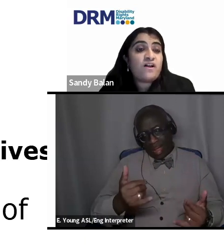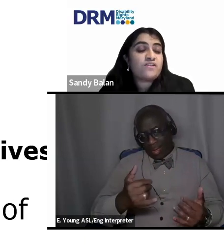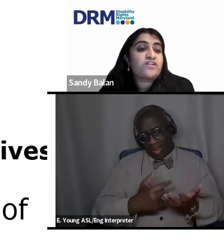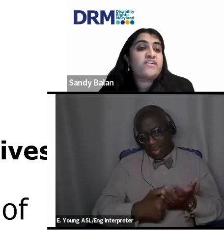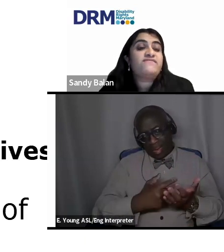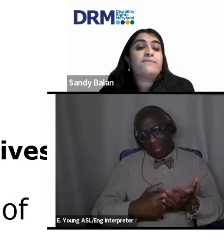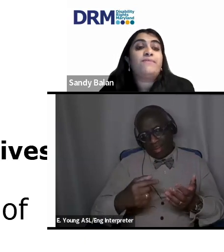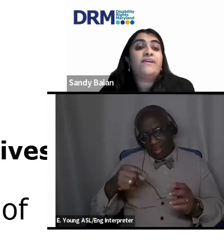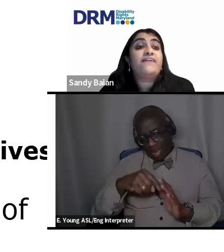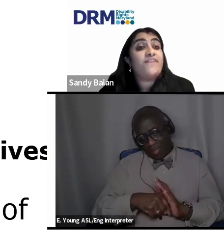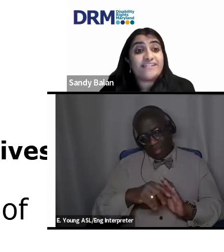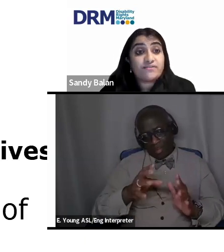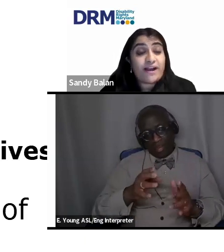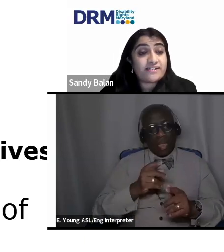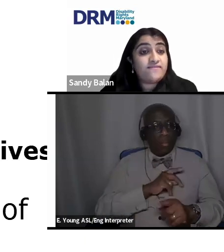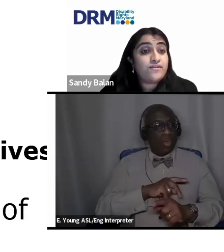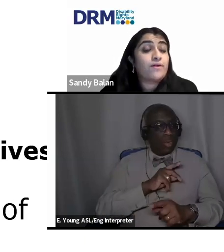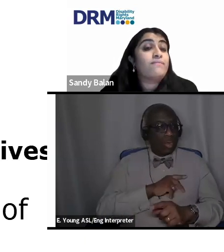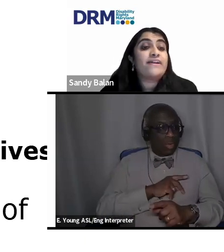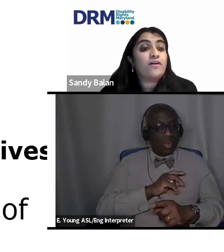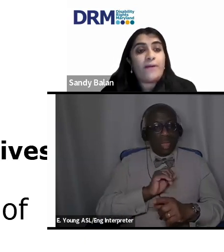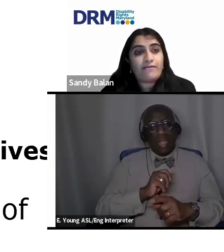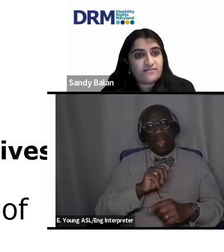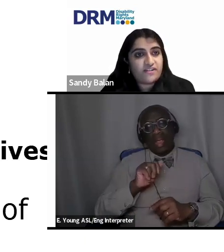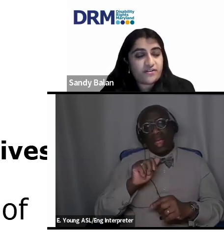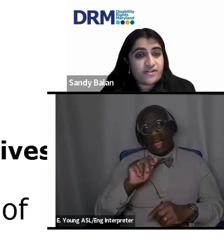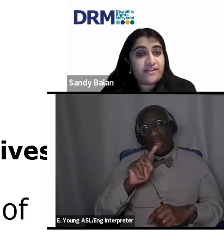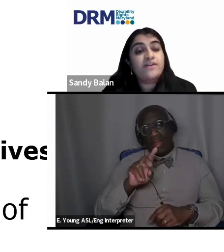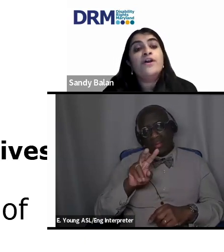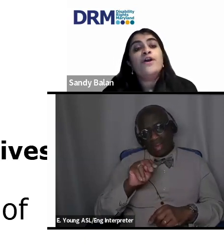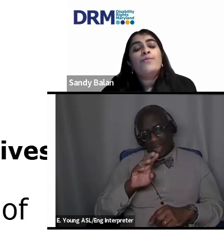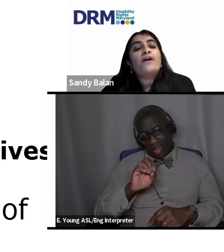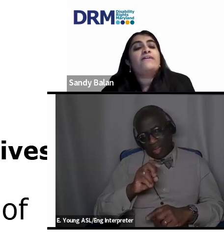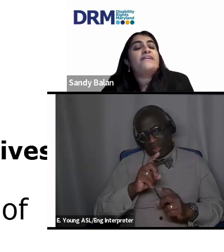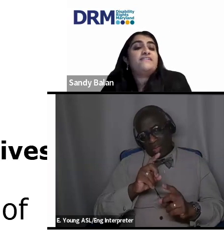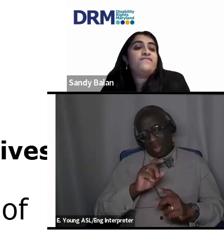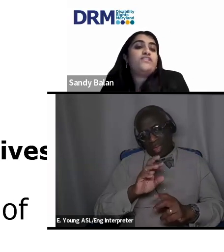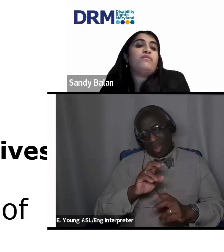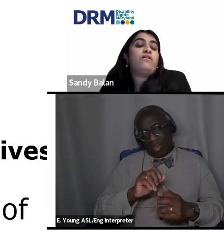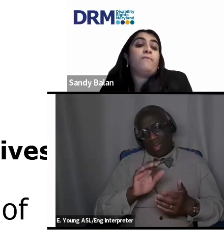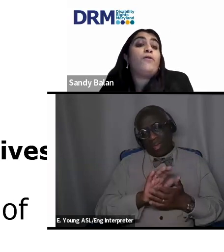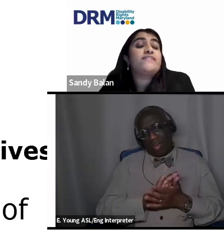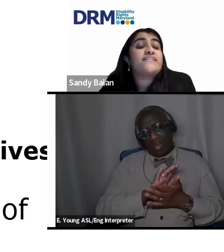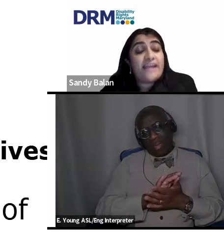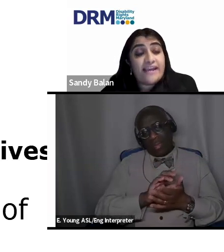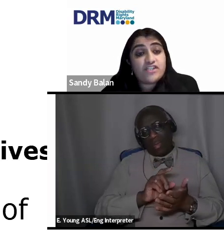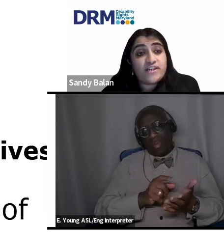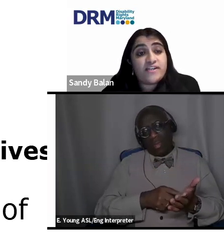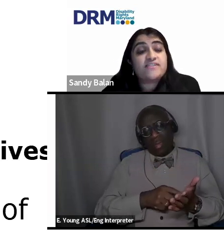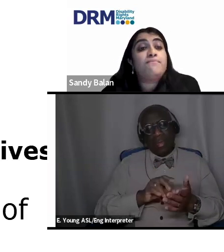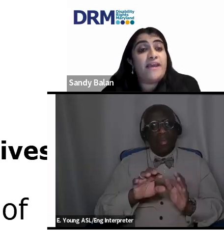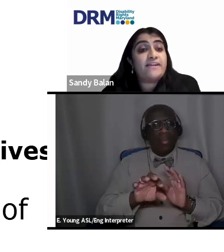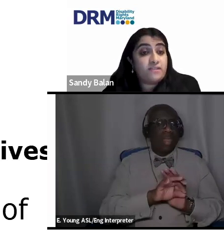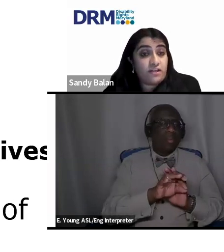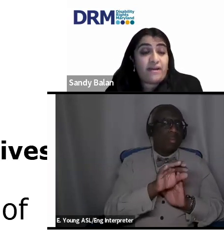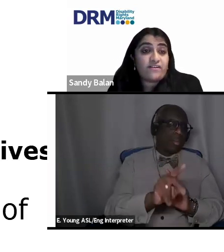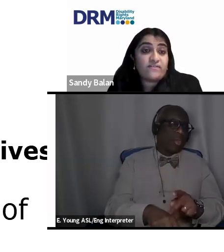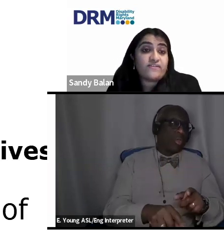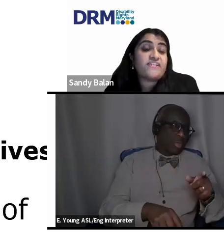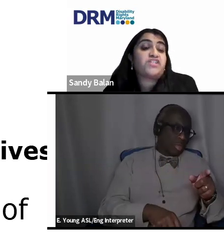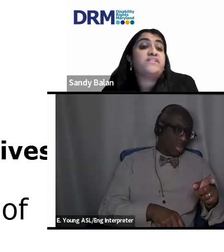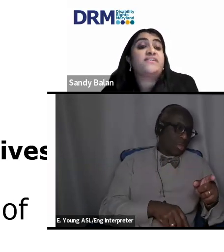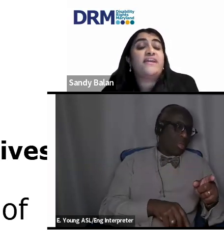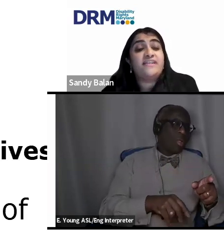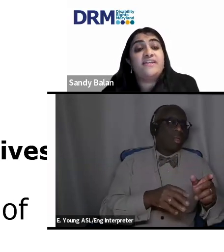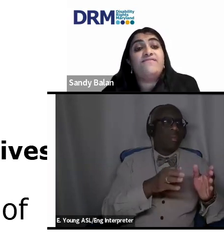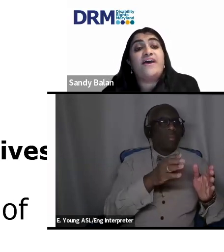some personal alternatives can be advance directives or medical powers of attorney, where an individual appoints an agent to make their